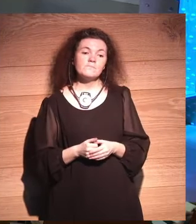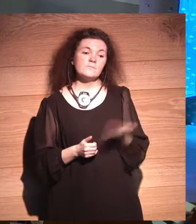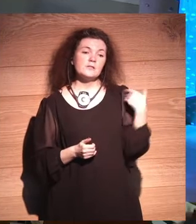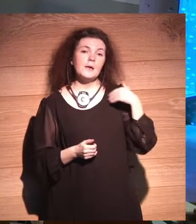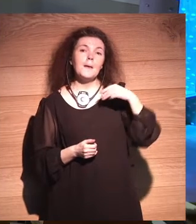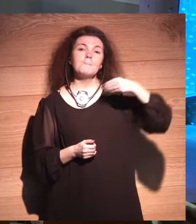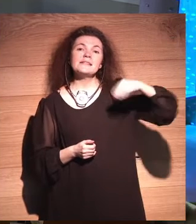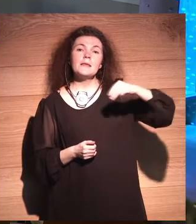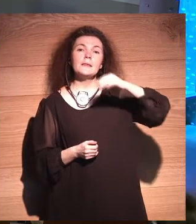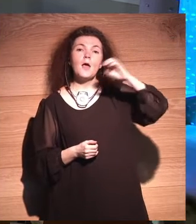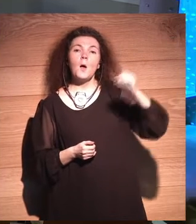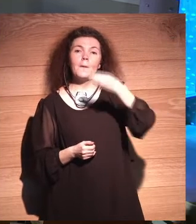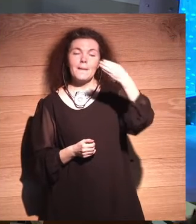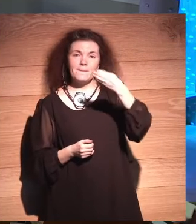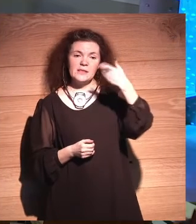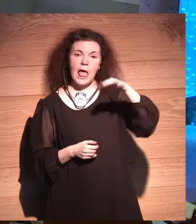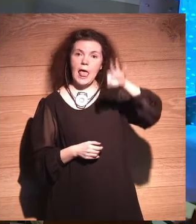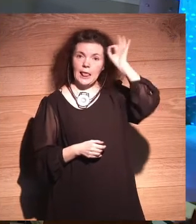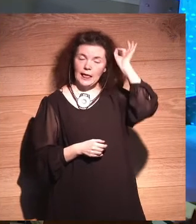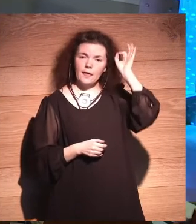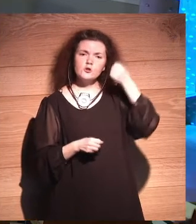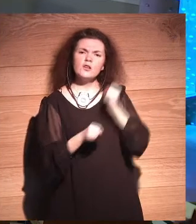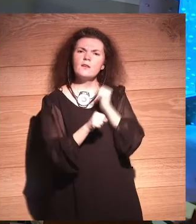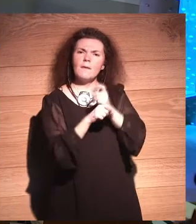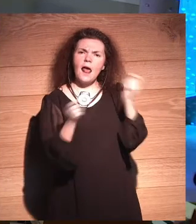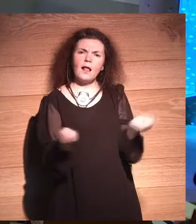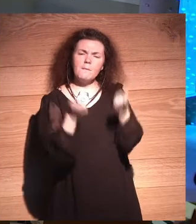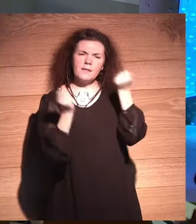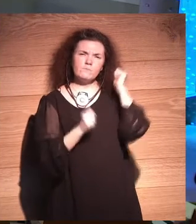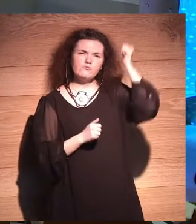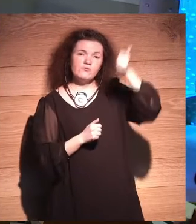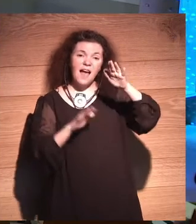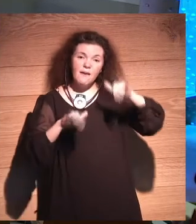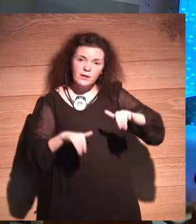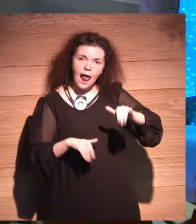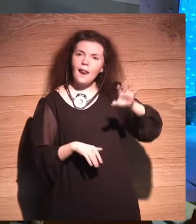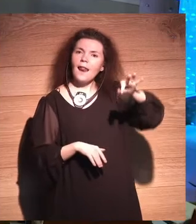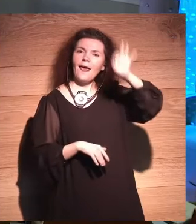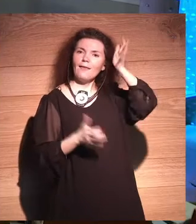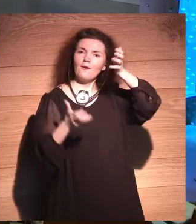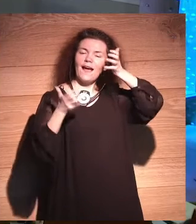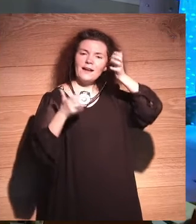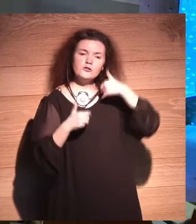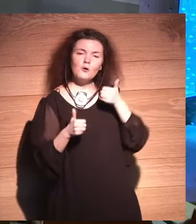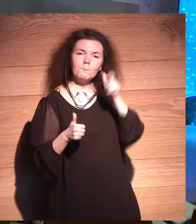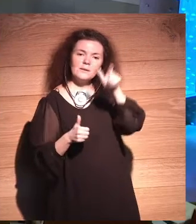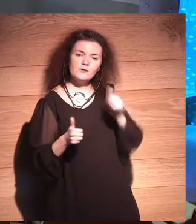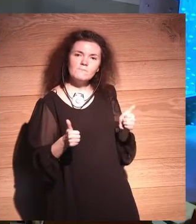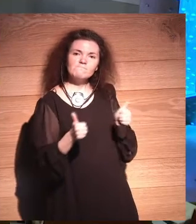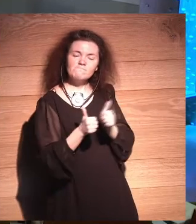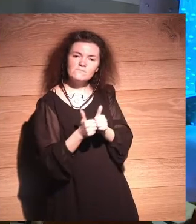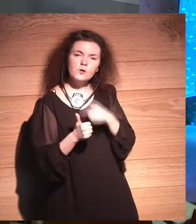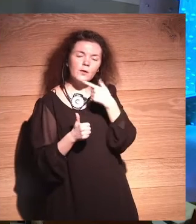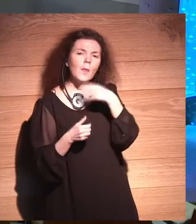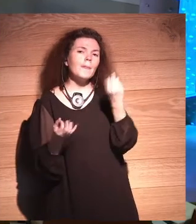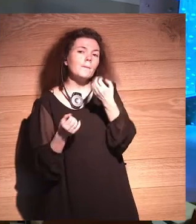on the campaign for a long time, and then when President Obama was elected, I was the person who said we should ask citizens what